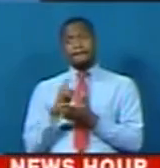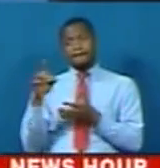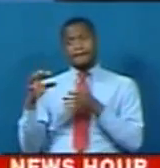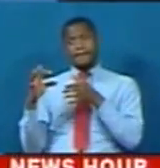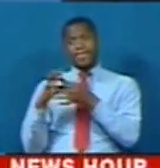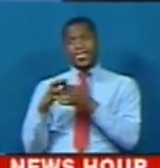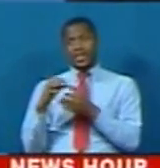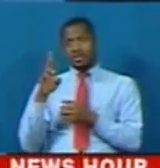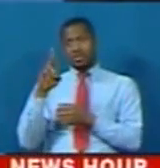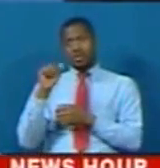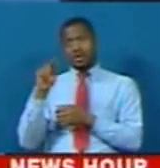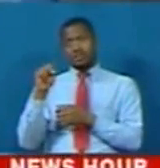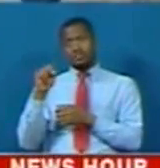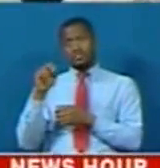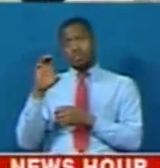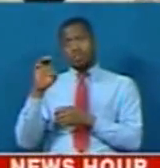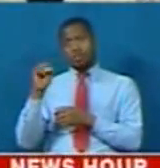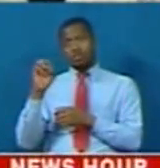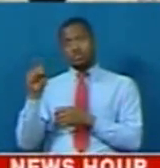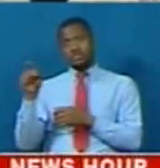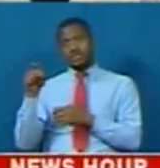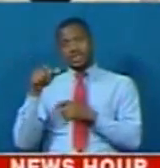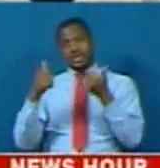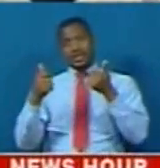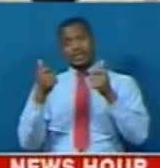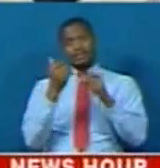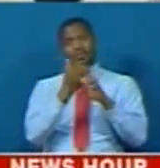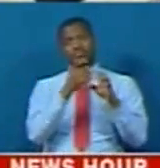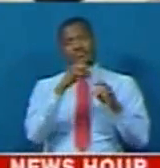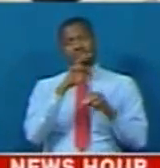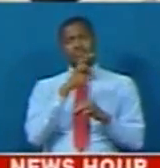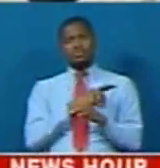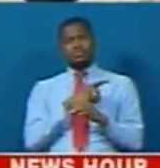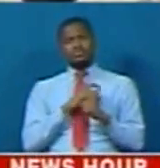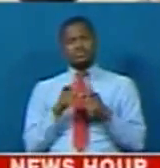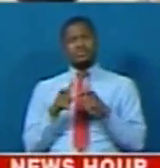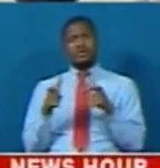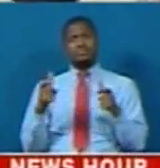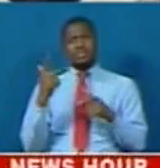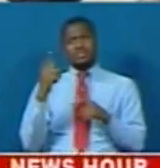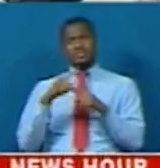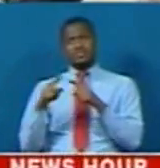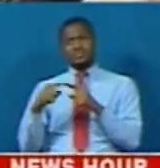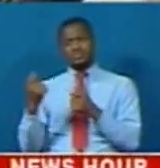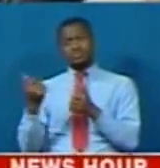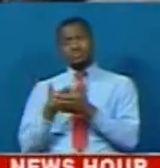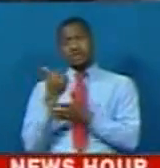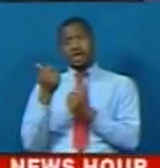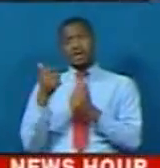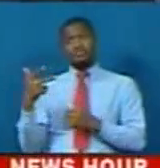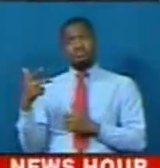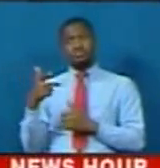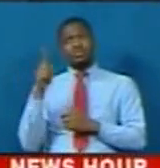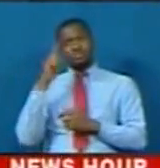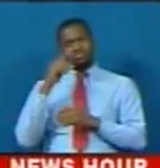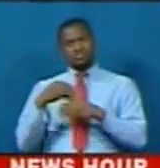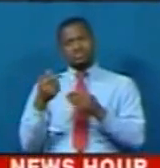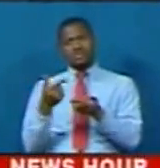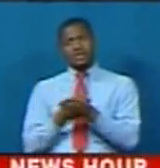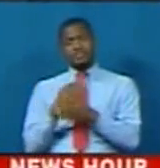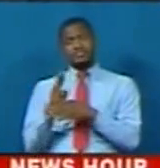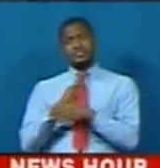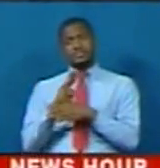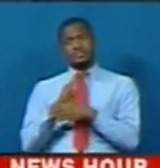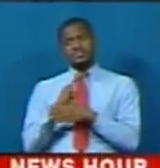the collaboration between Rana Motors and Ashok Leyland have been beneficial, and the three new trucks introduced will offer